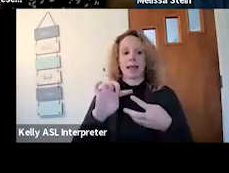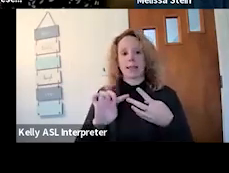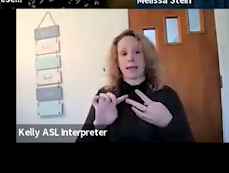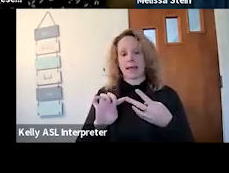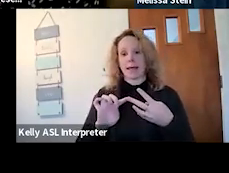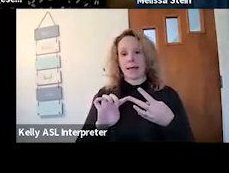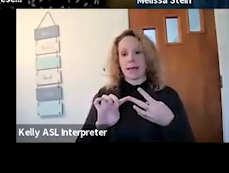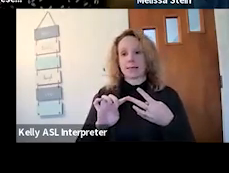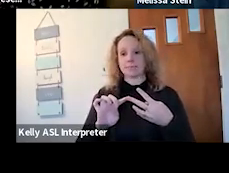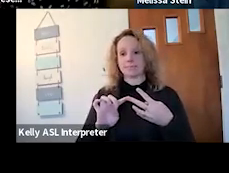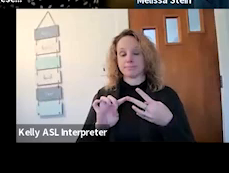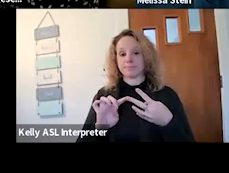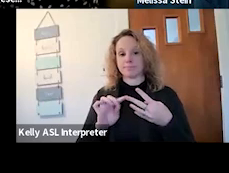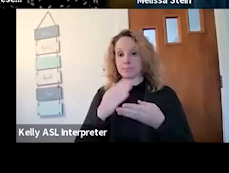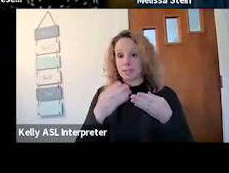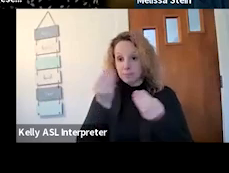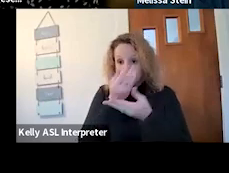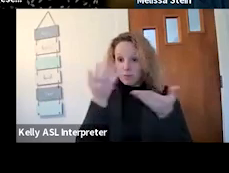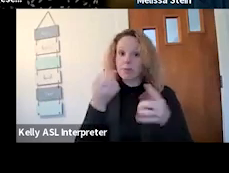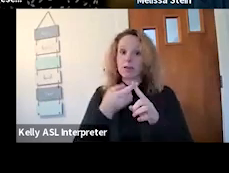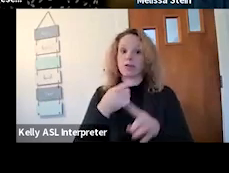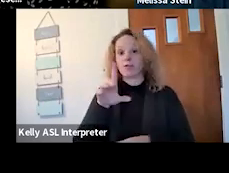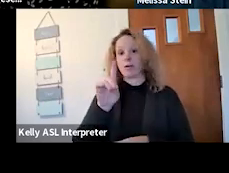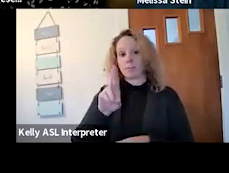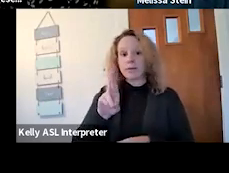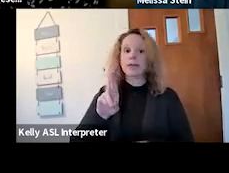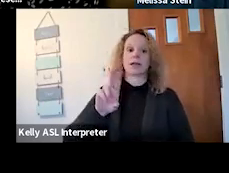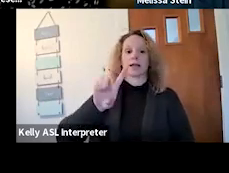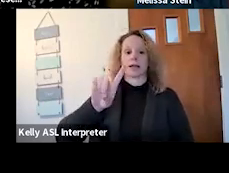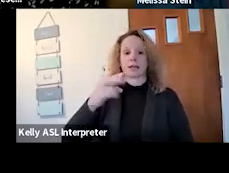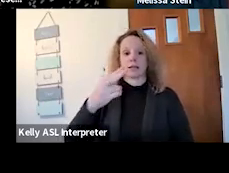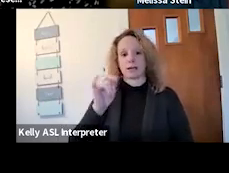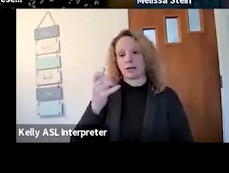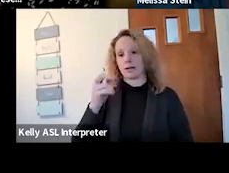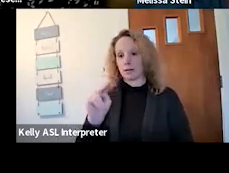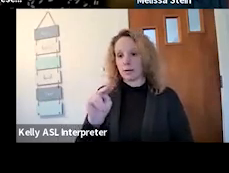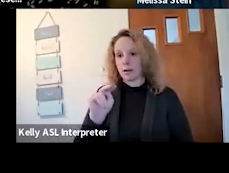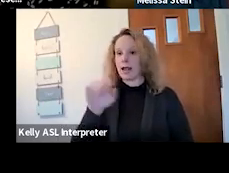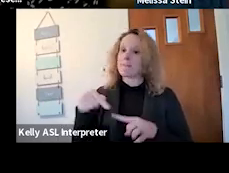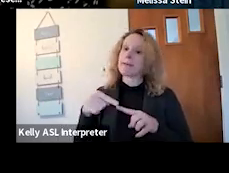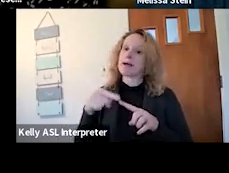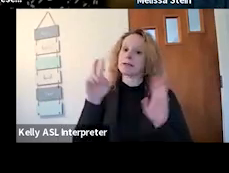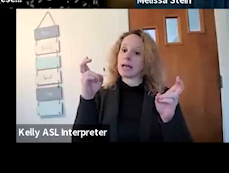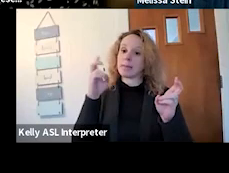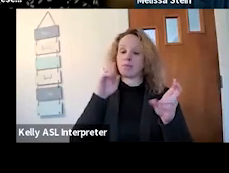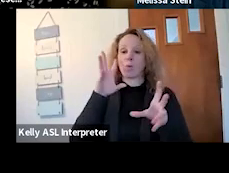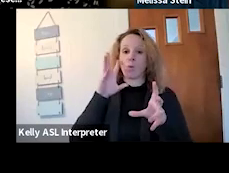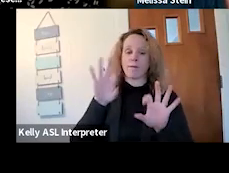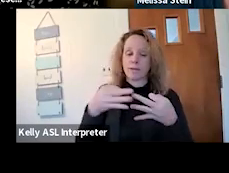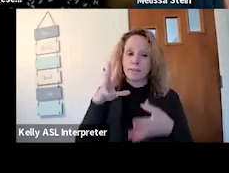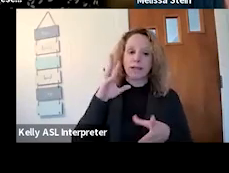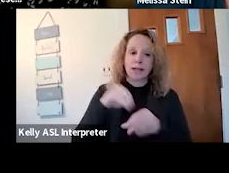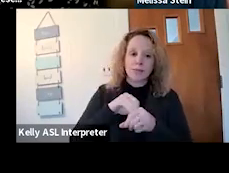hear some information from Dr. Dahlgren regarding this topic of family engagement. And then